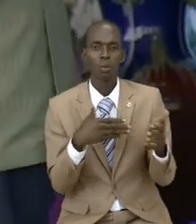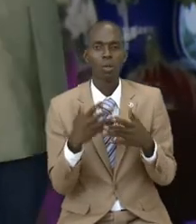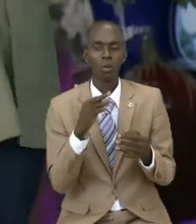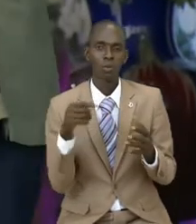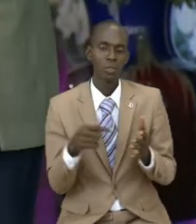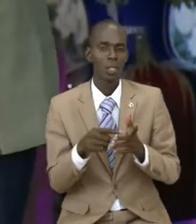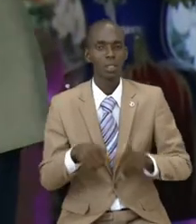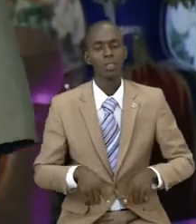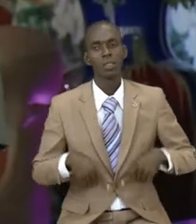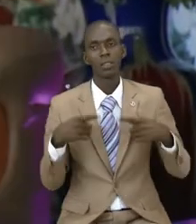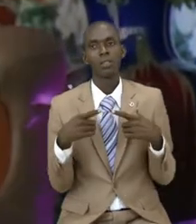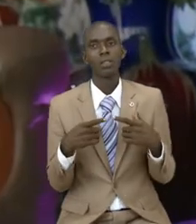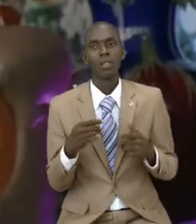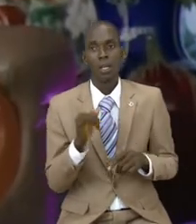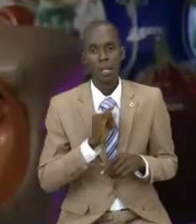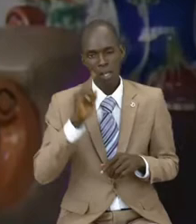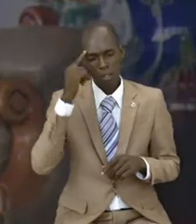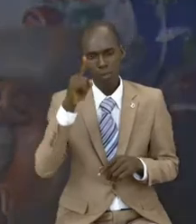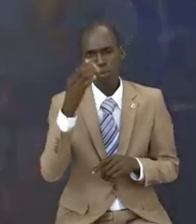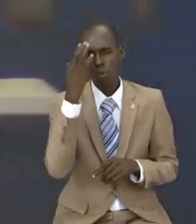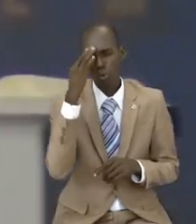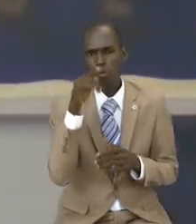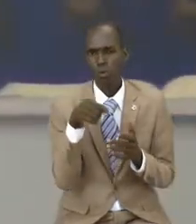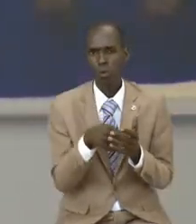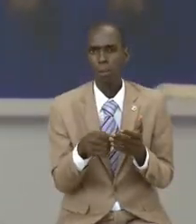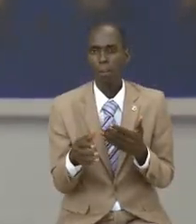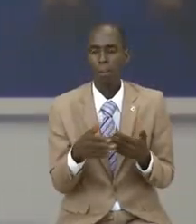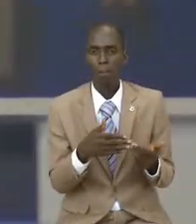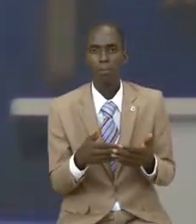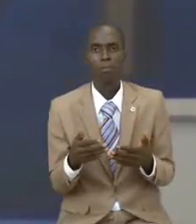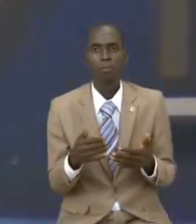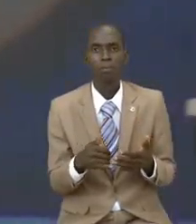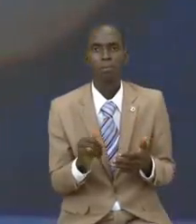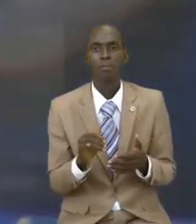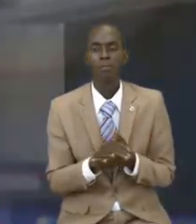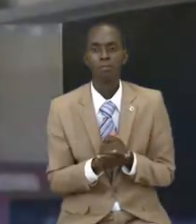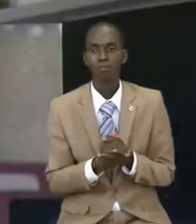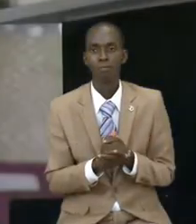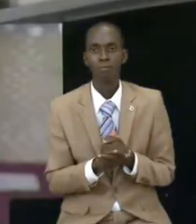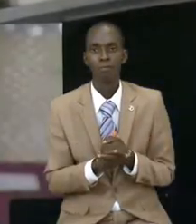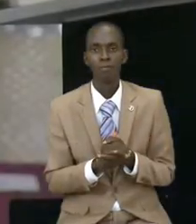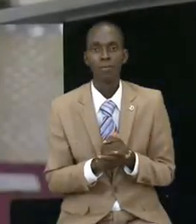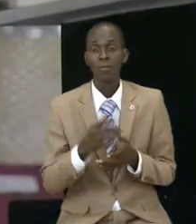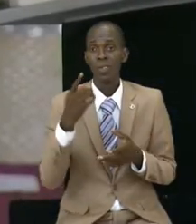this life. I think you know this, but you can check up if you didn't know. The inventors of our